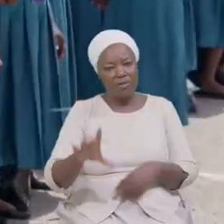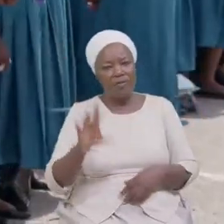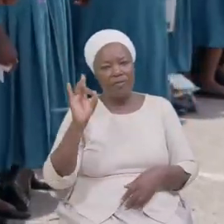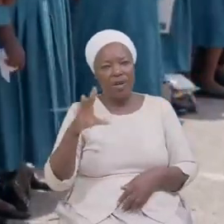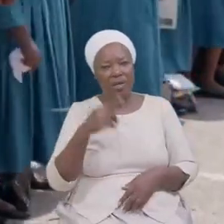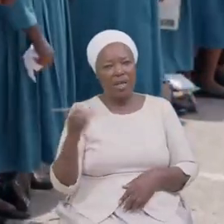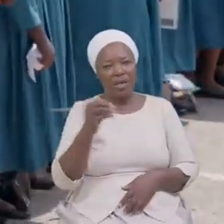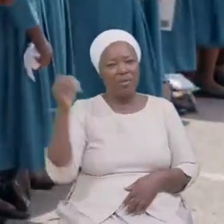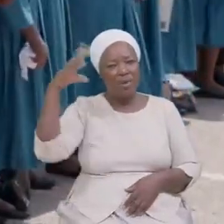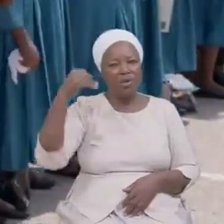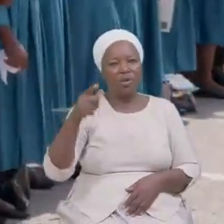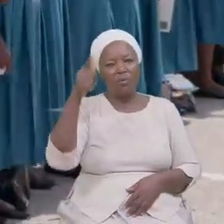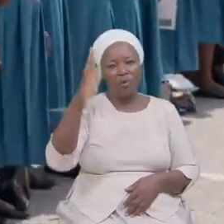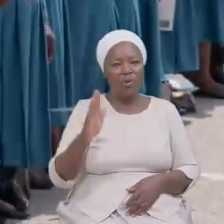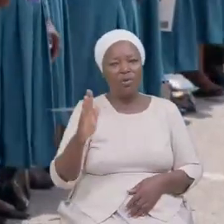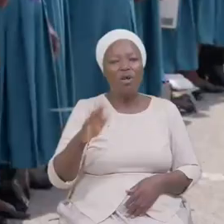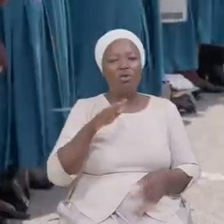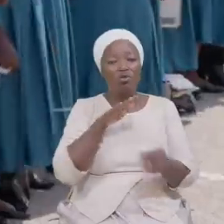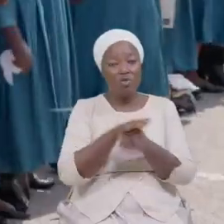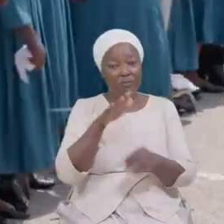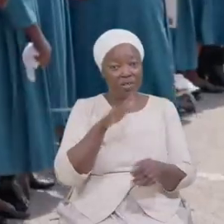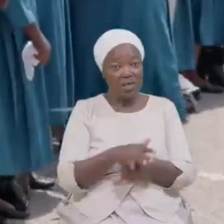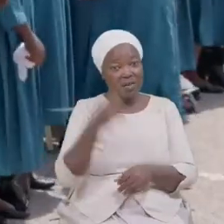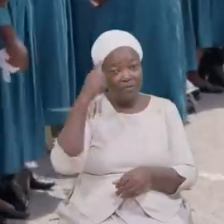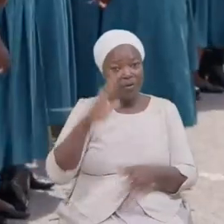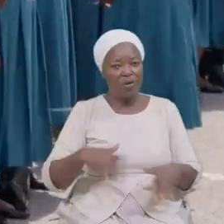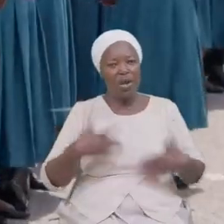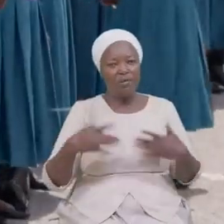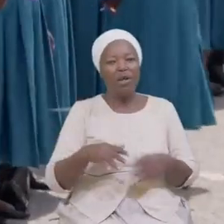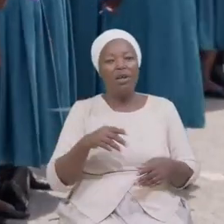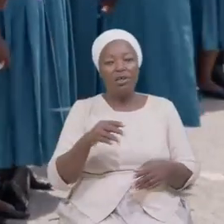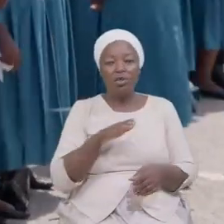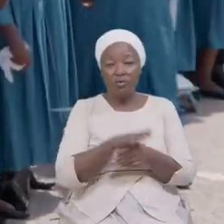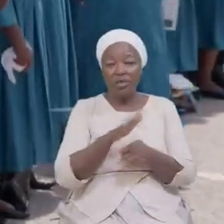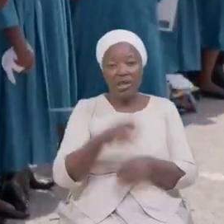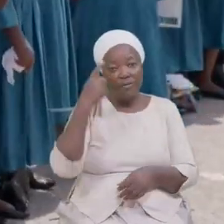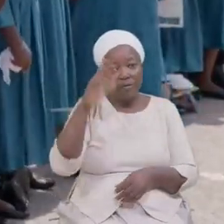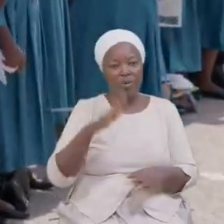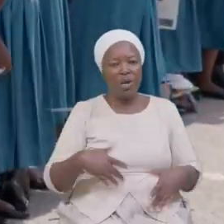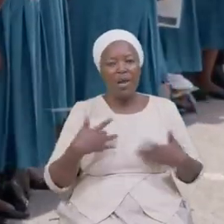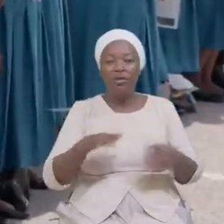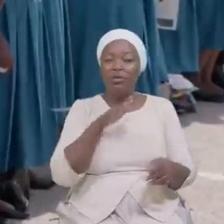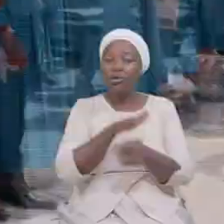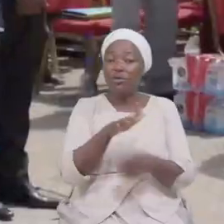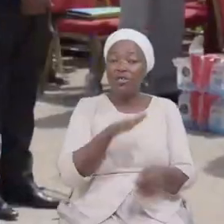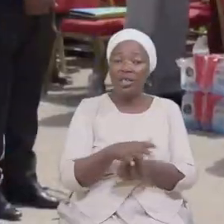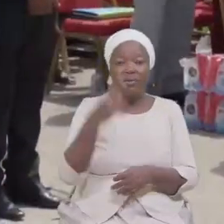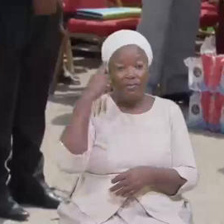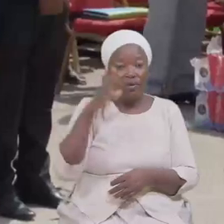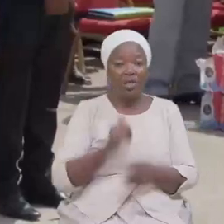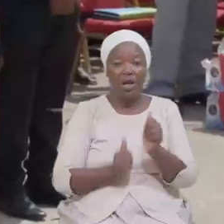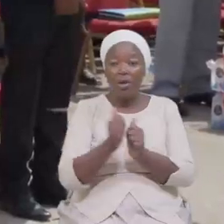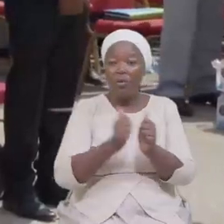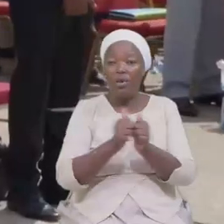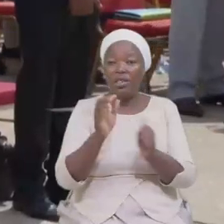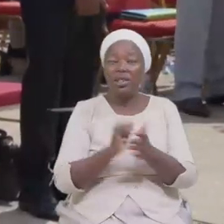grace of God sufficient for your life. Sufficient for your life. Sufficient for the race He has